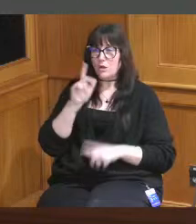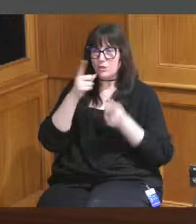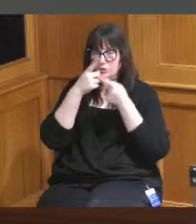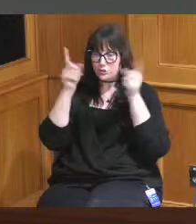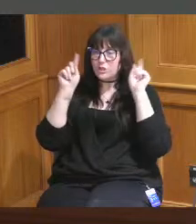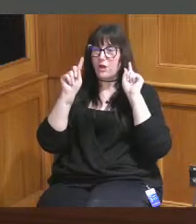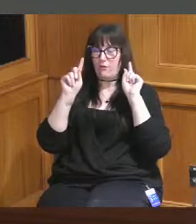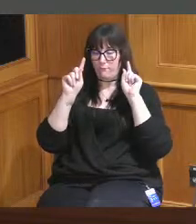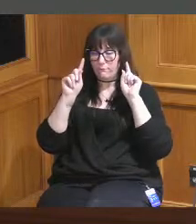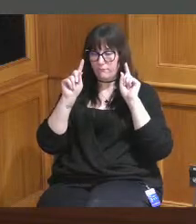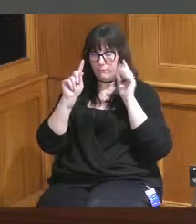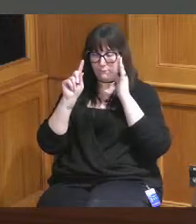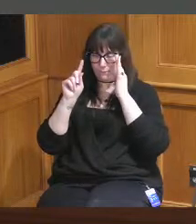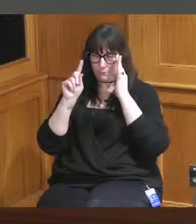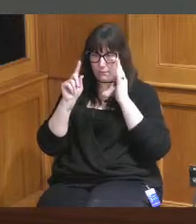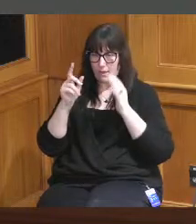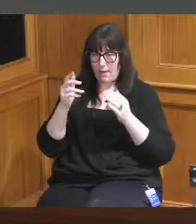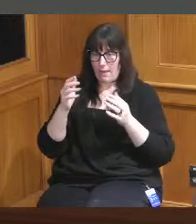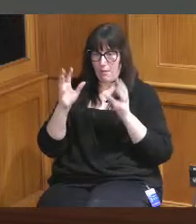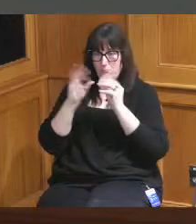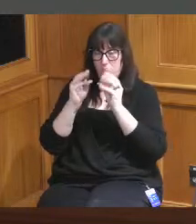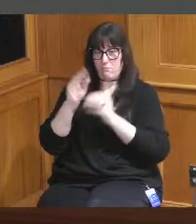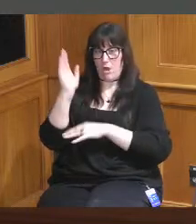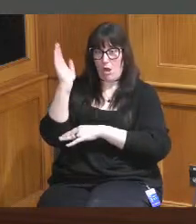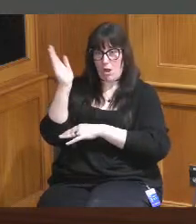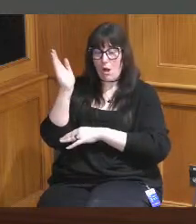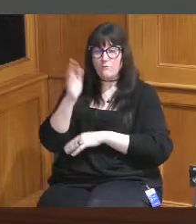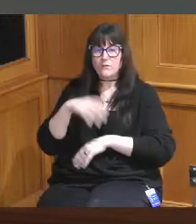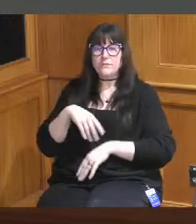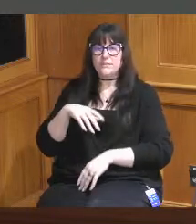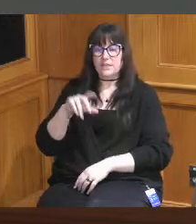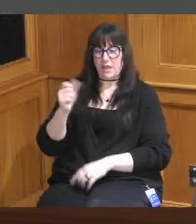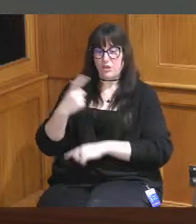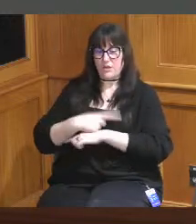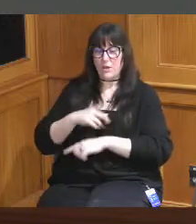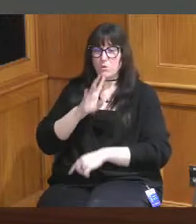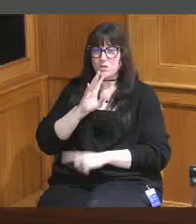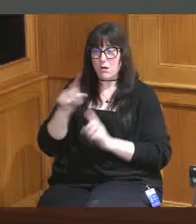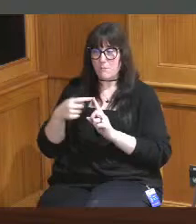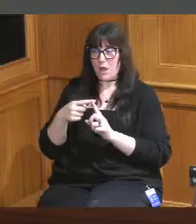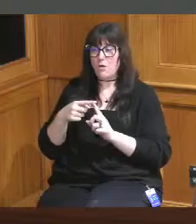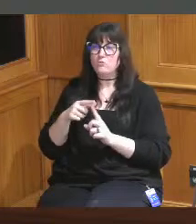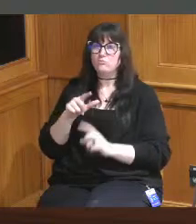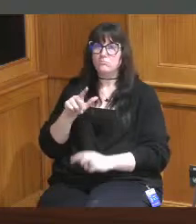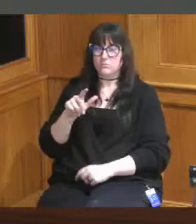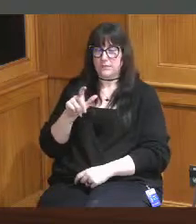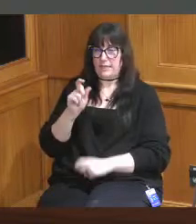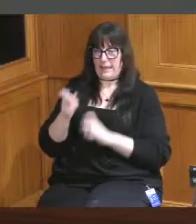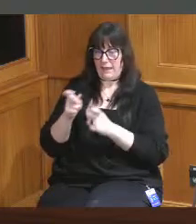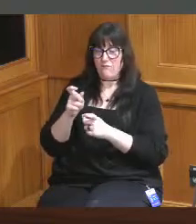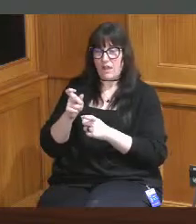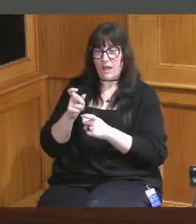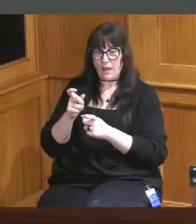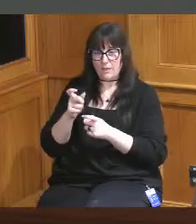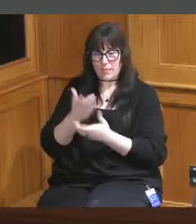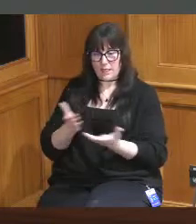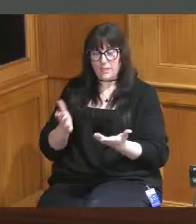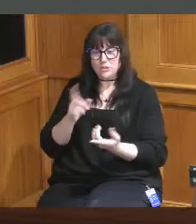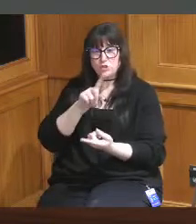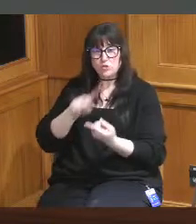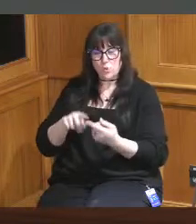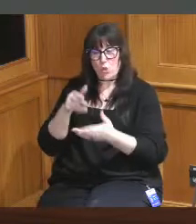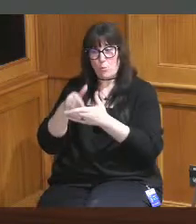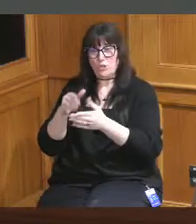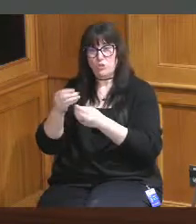had a press conference the other day where she talked about turning certain matters over to the prosecutor's office, in